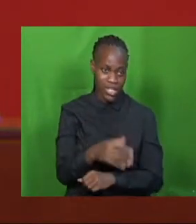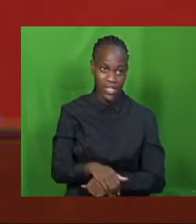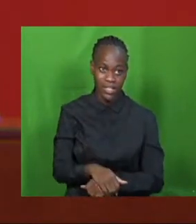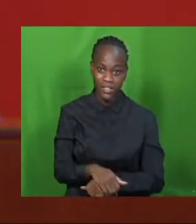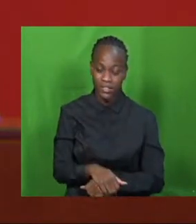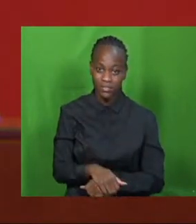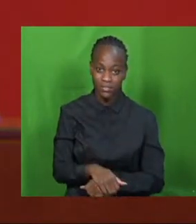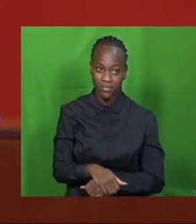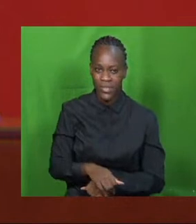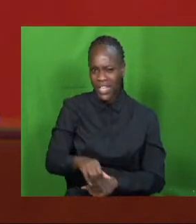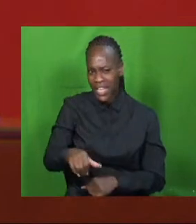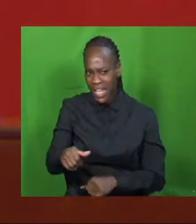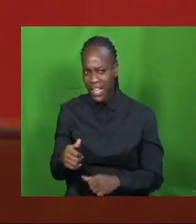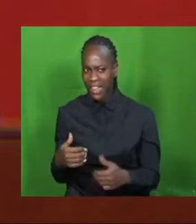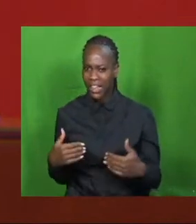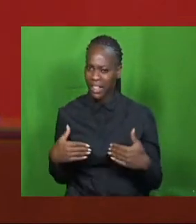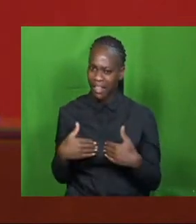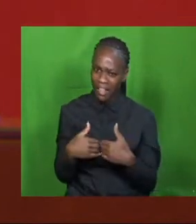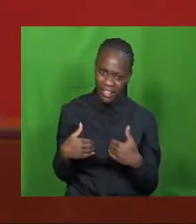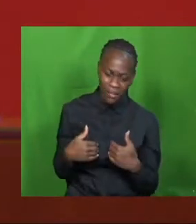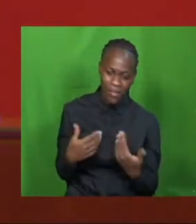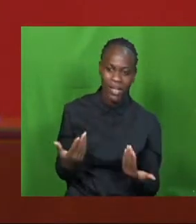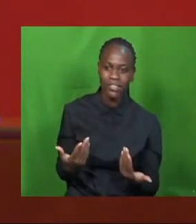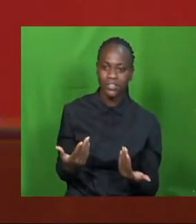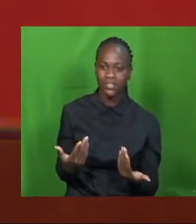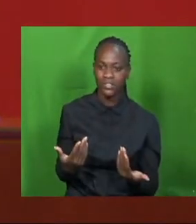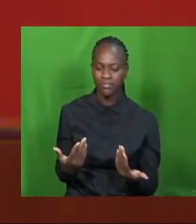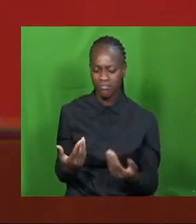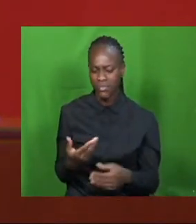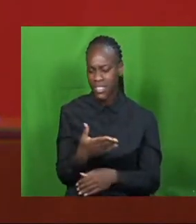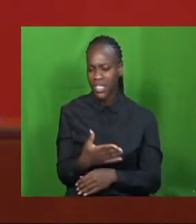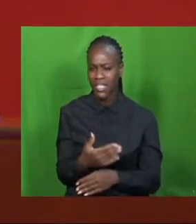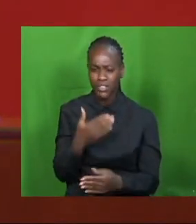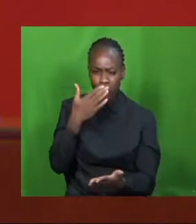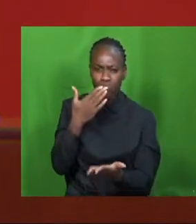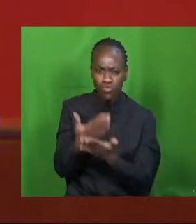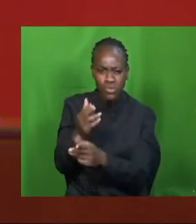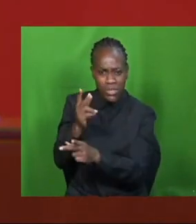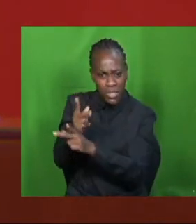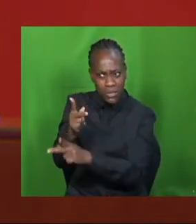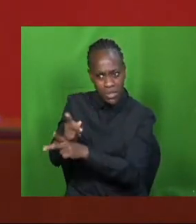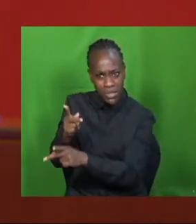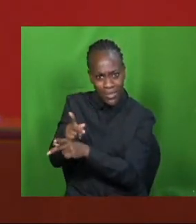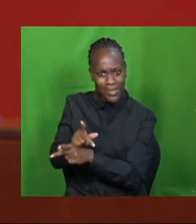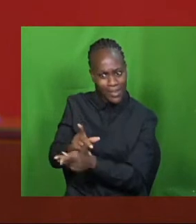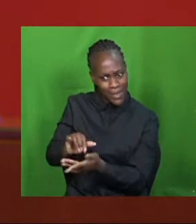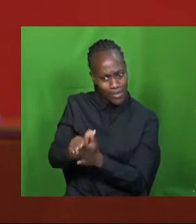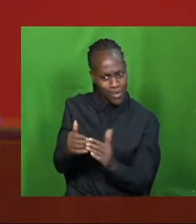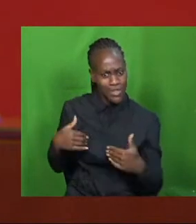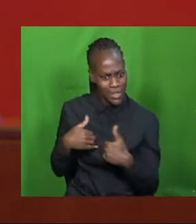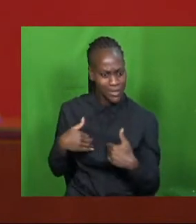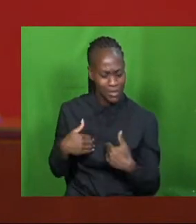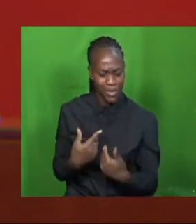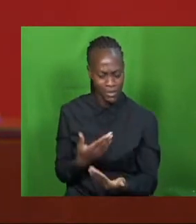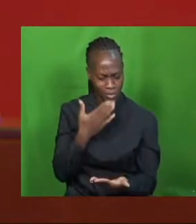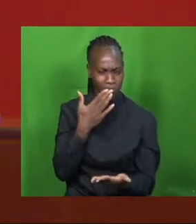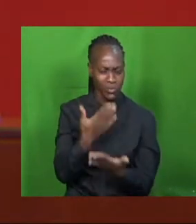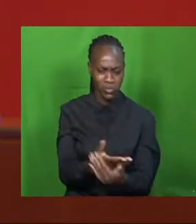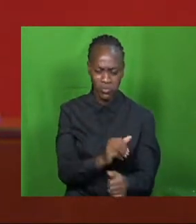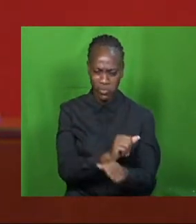yours truly is the vice chair of the vice chair of